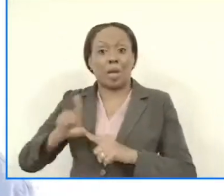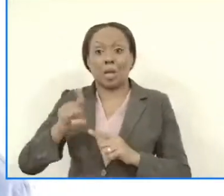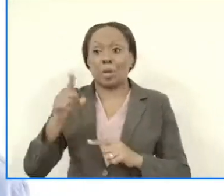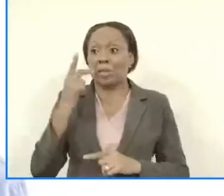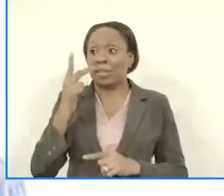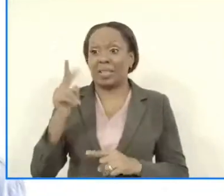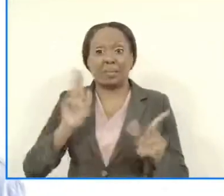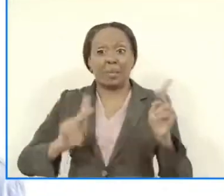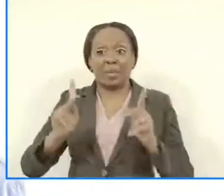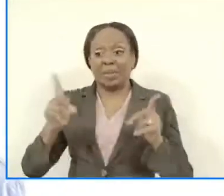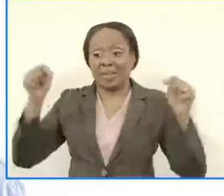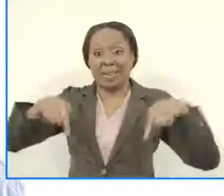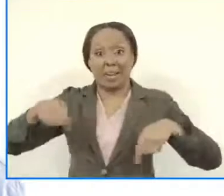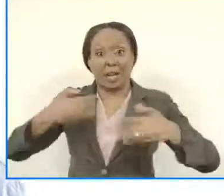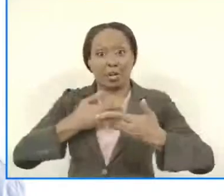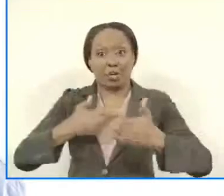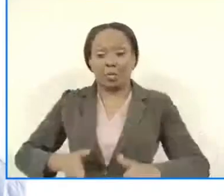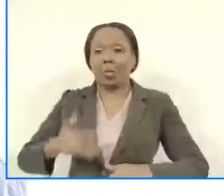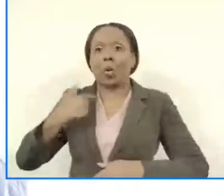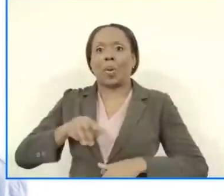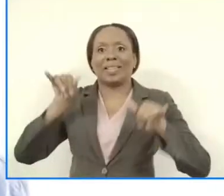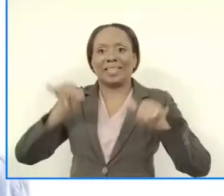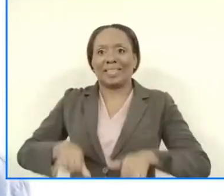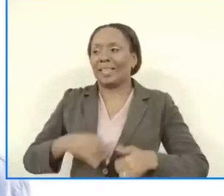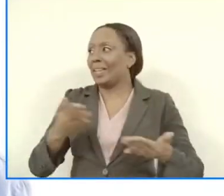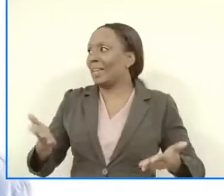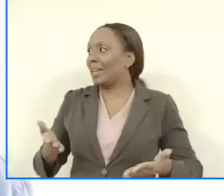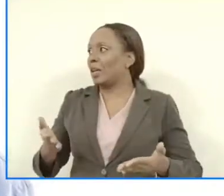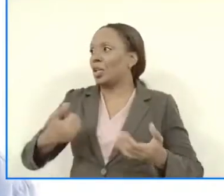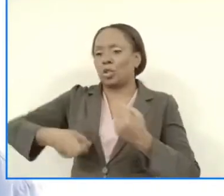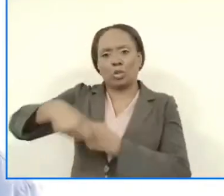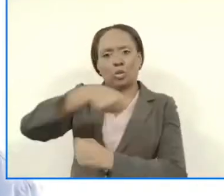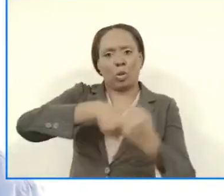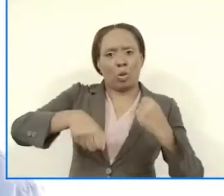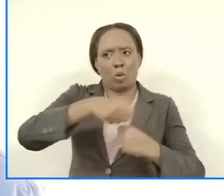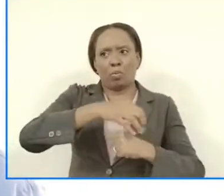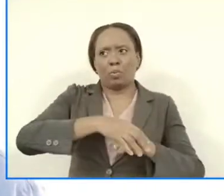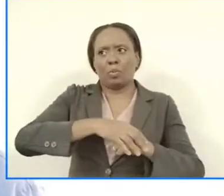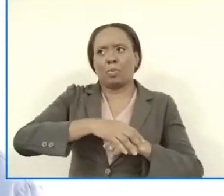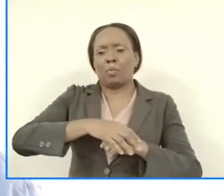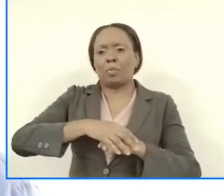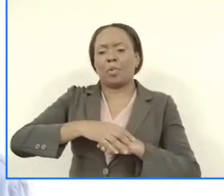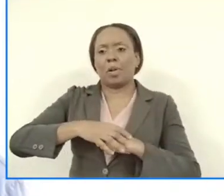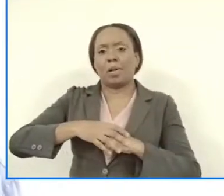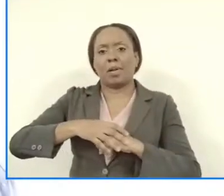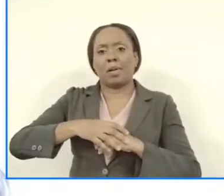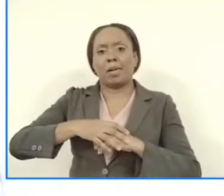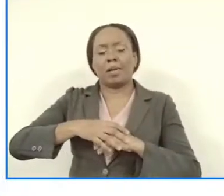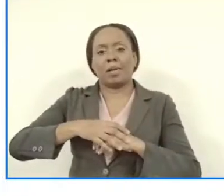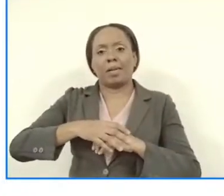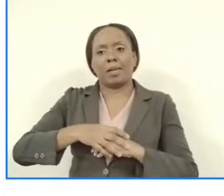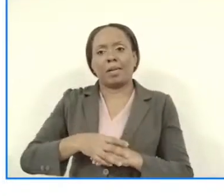EOC were here during the storm. And we kept making the